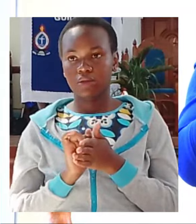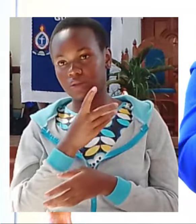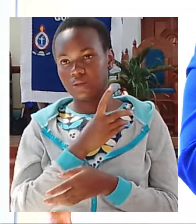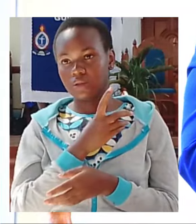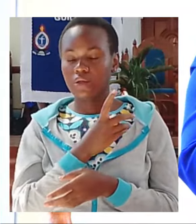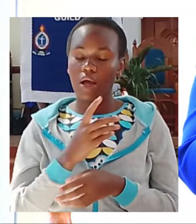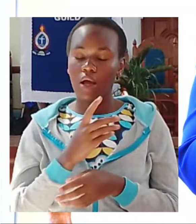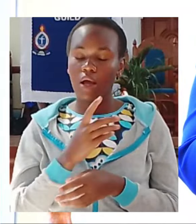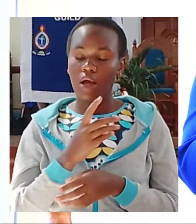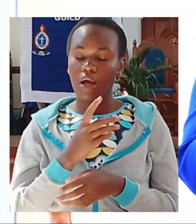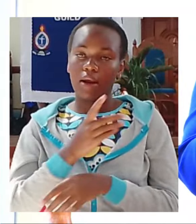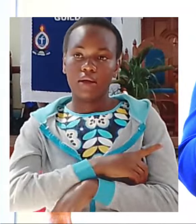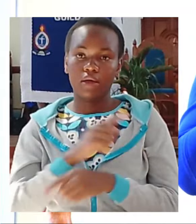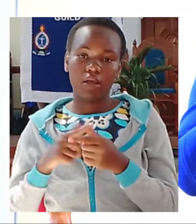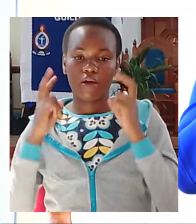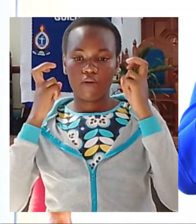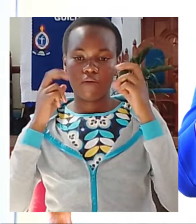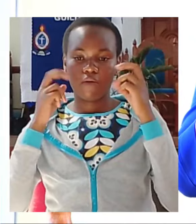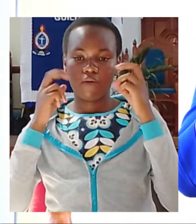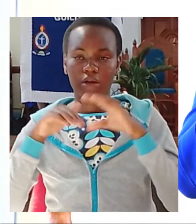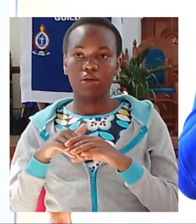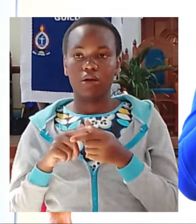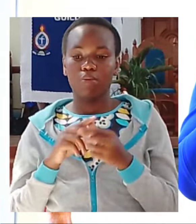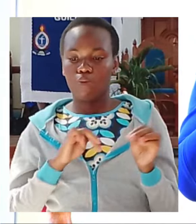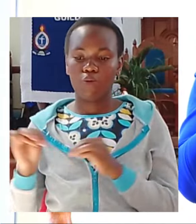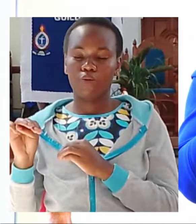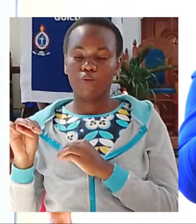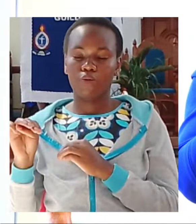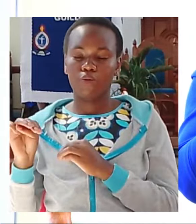bad and evil in me, remove it.